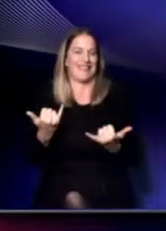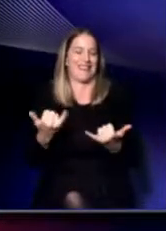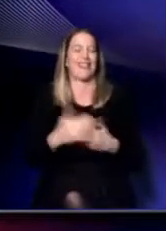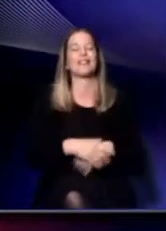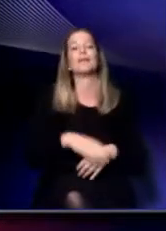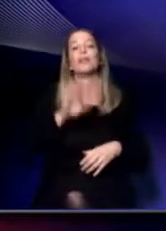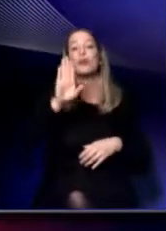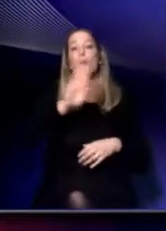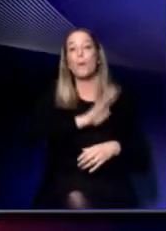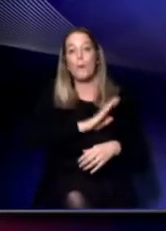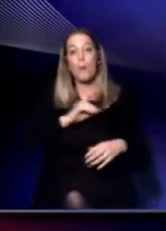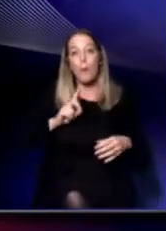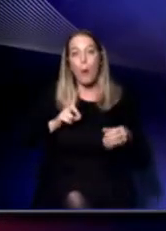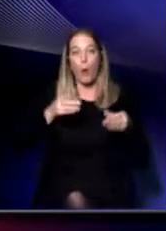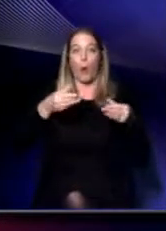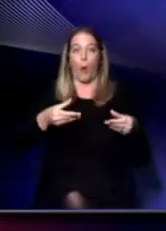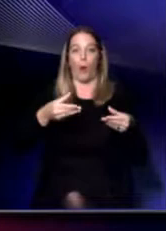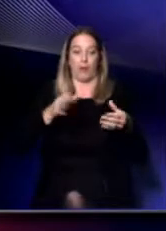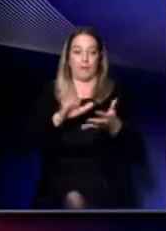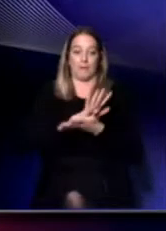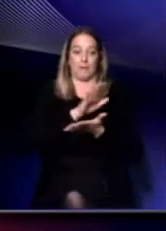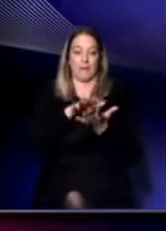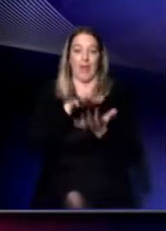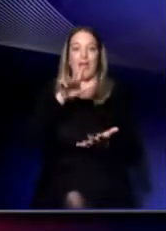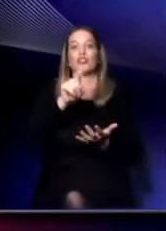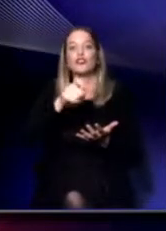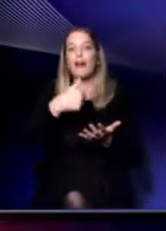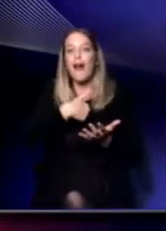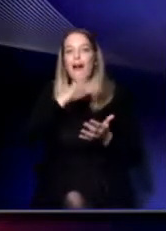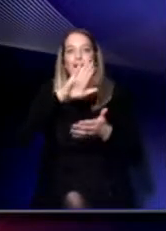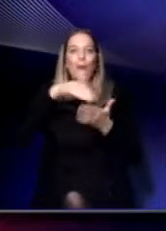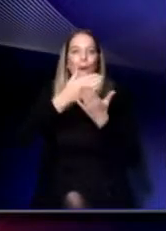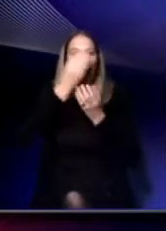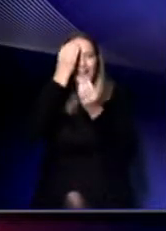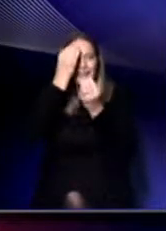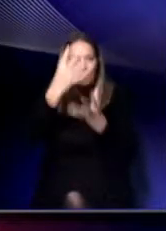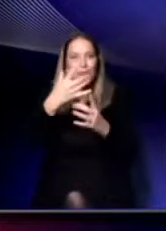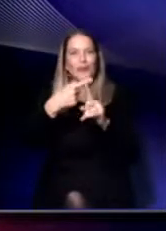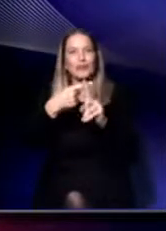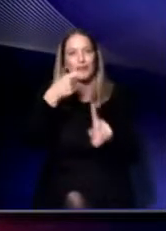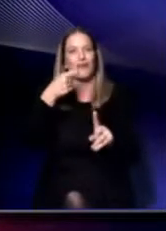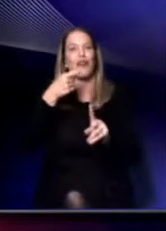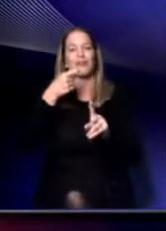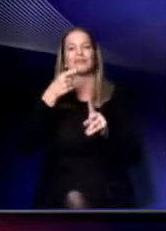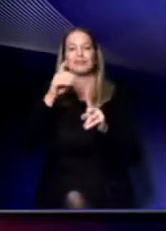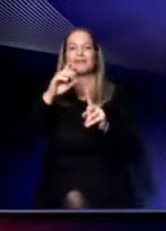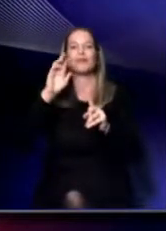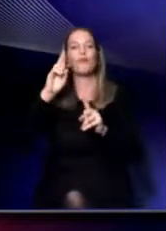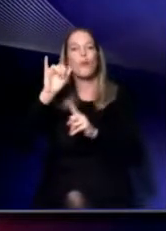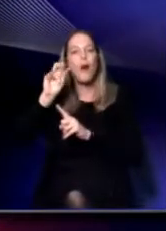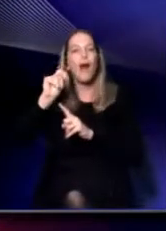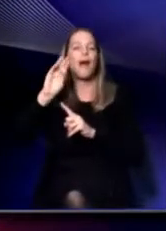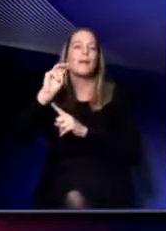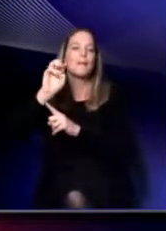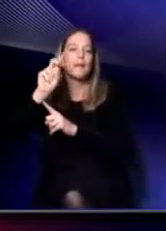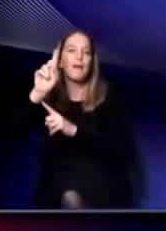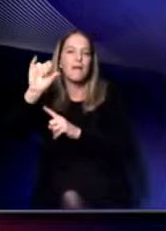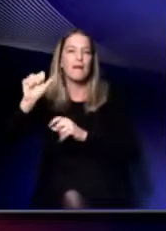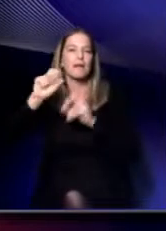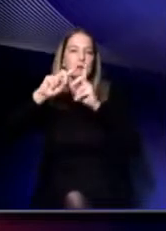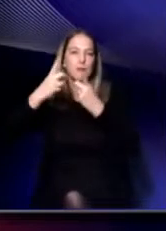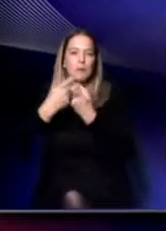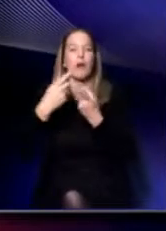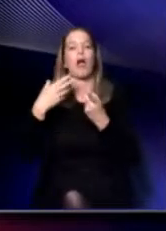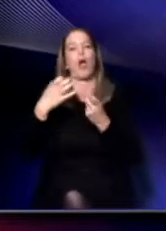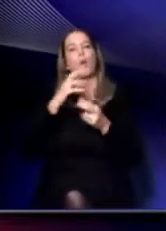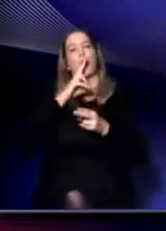and Communications Executive Report. Now, before I open up for any questions, I would like to take a moment to highlight several things within that